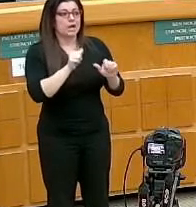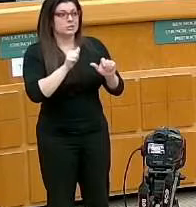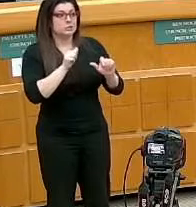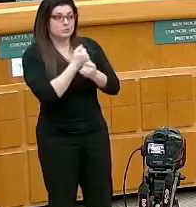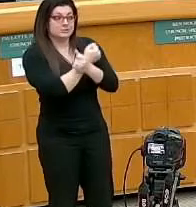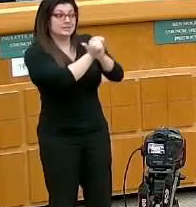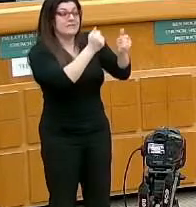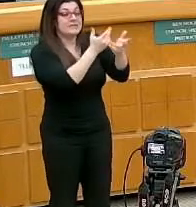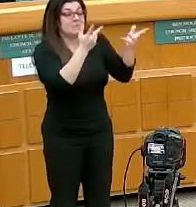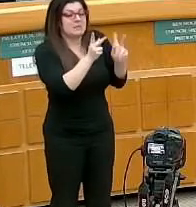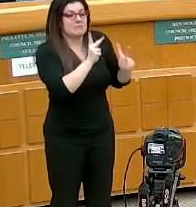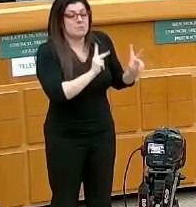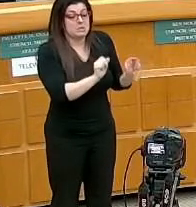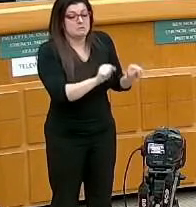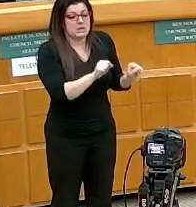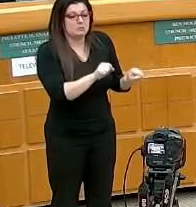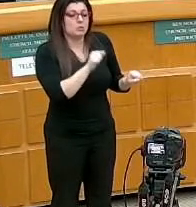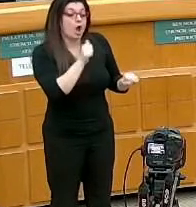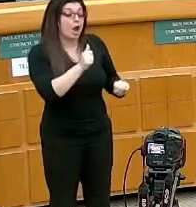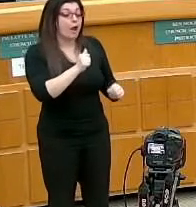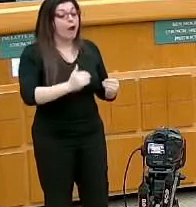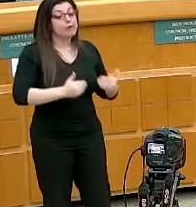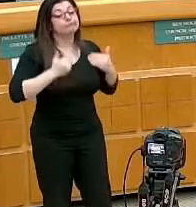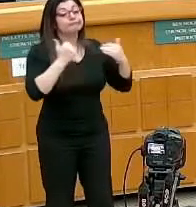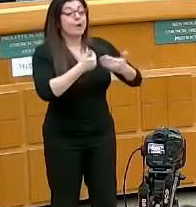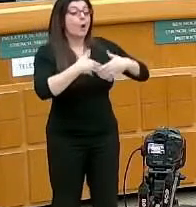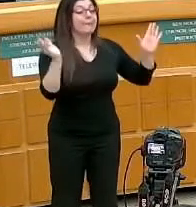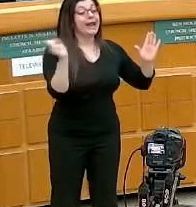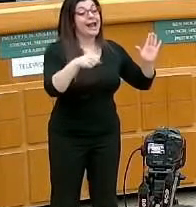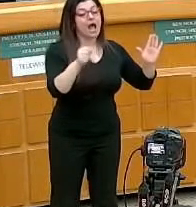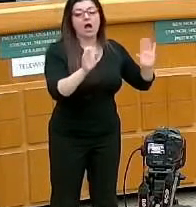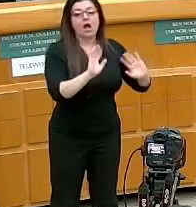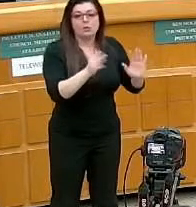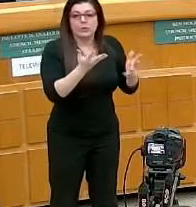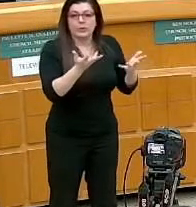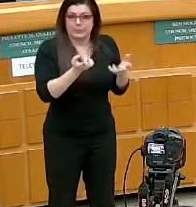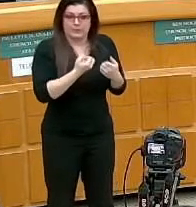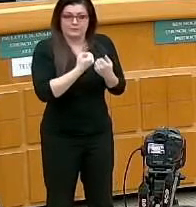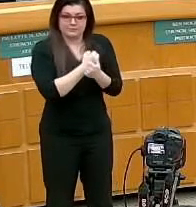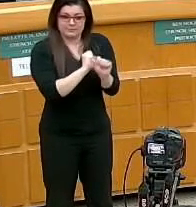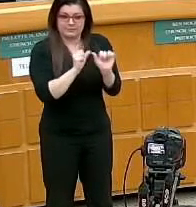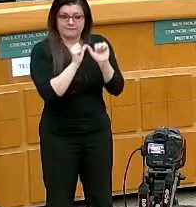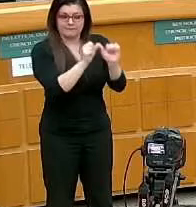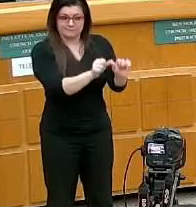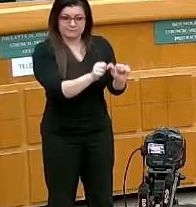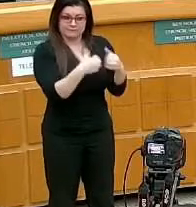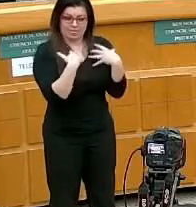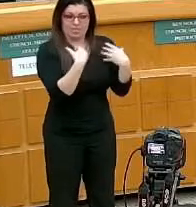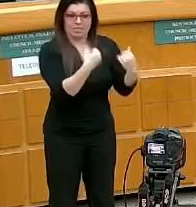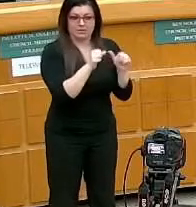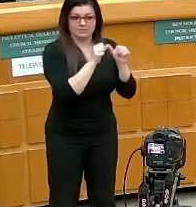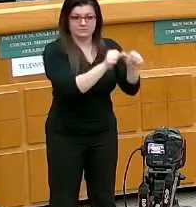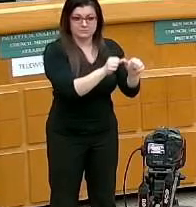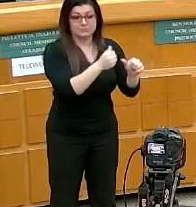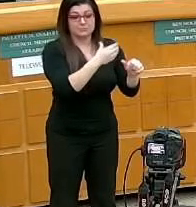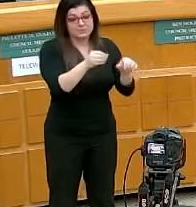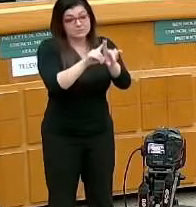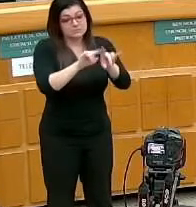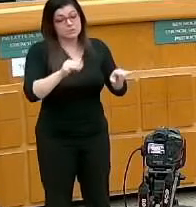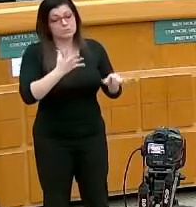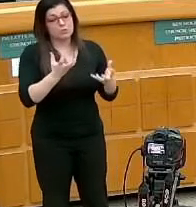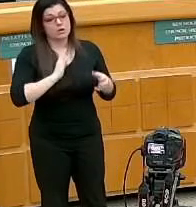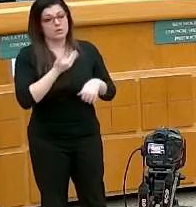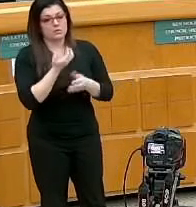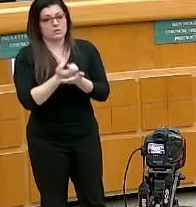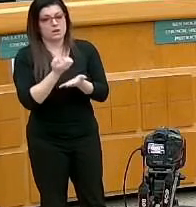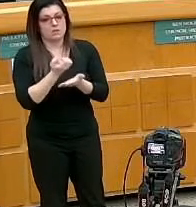lives, not to jump ahead too far. Save lives, keep people healthy, and get our economy back up and running again in